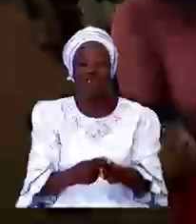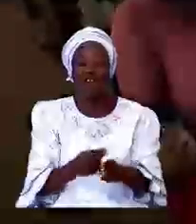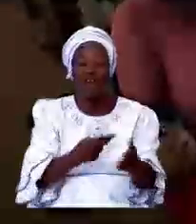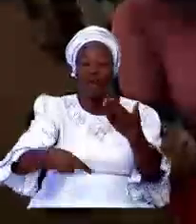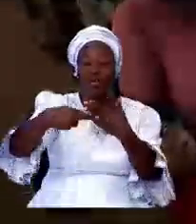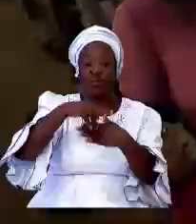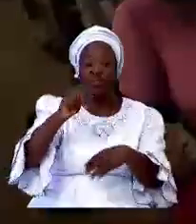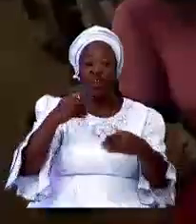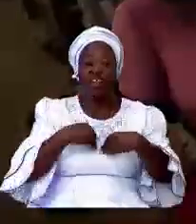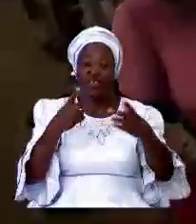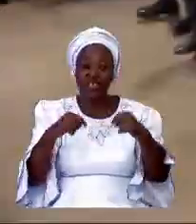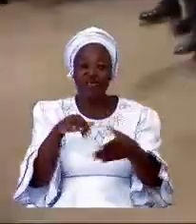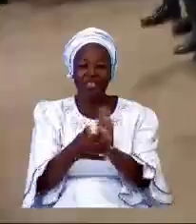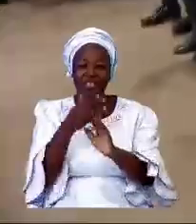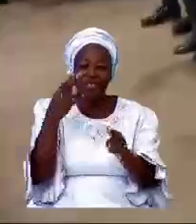Power has come.